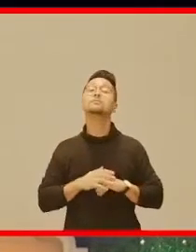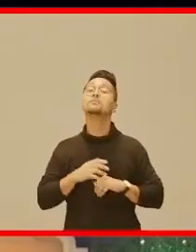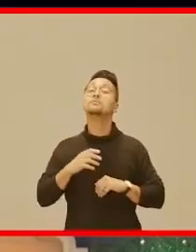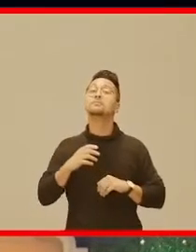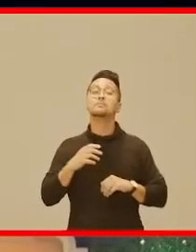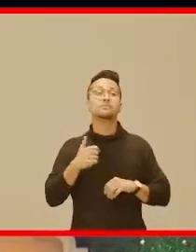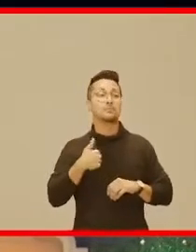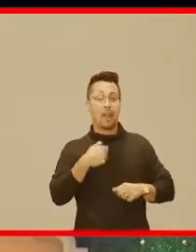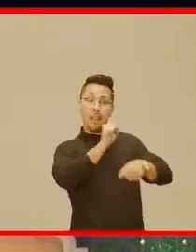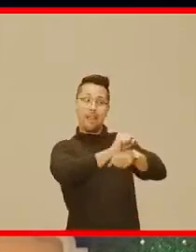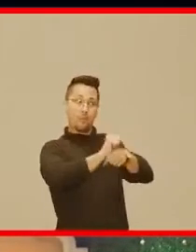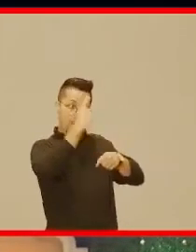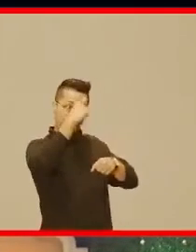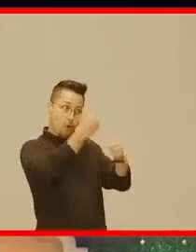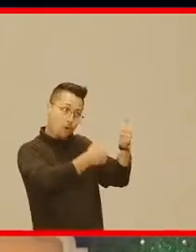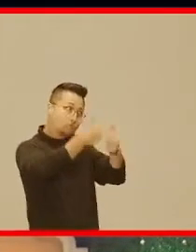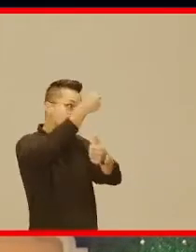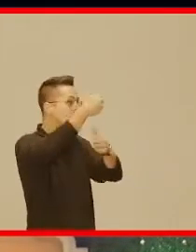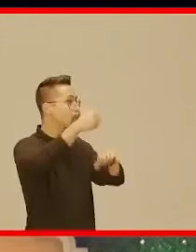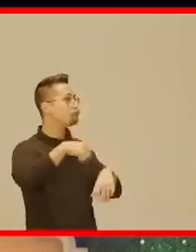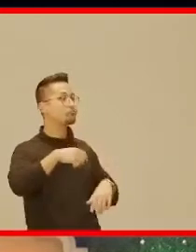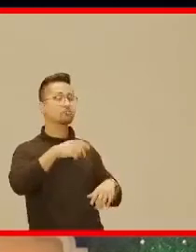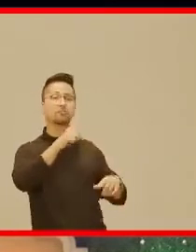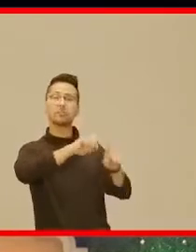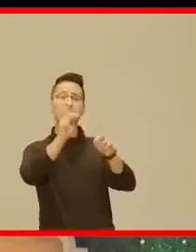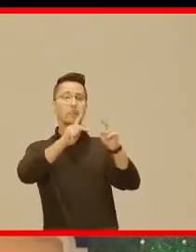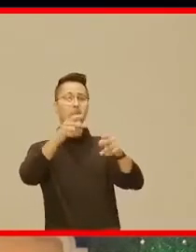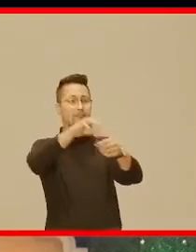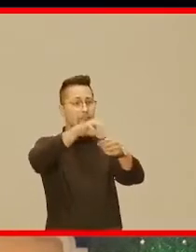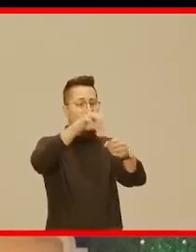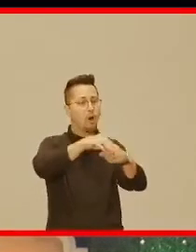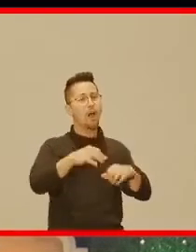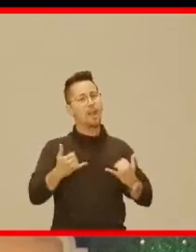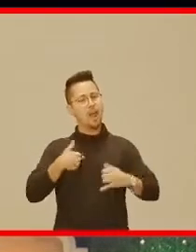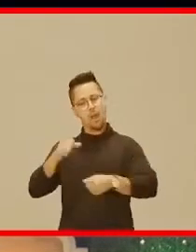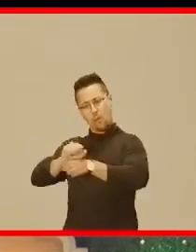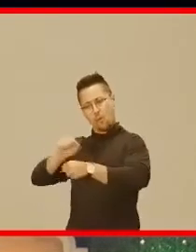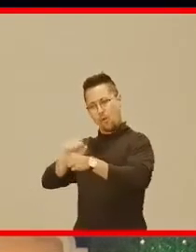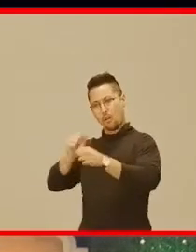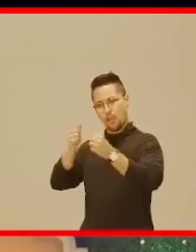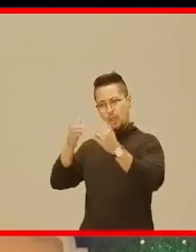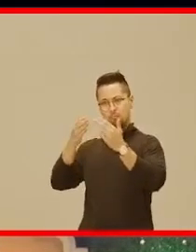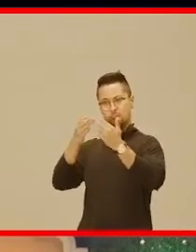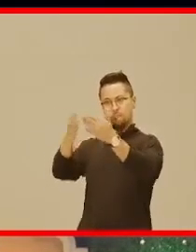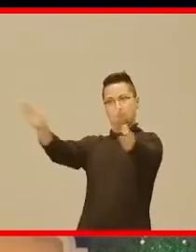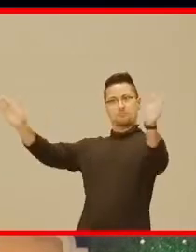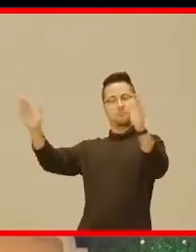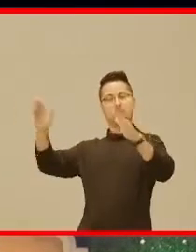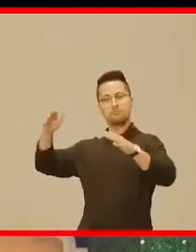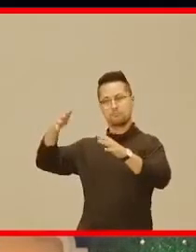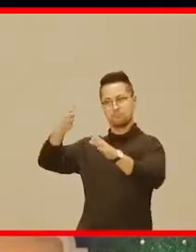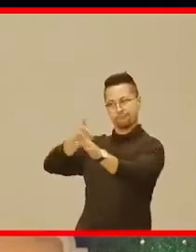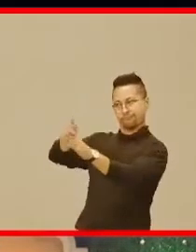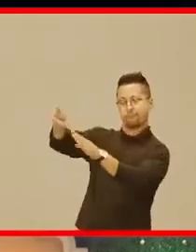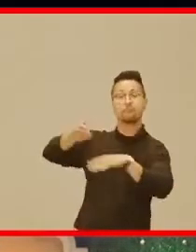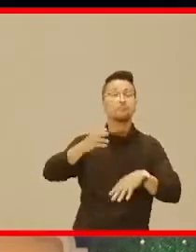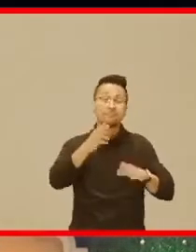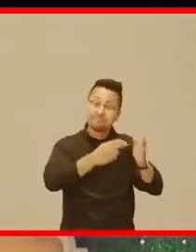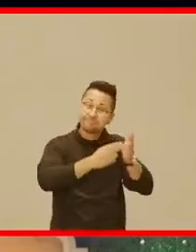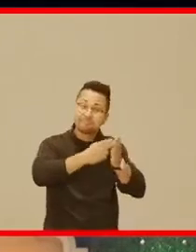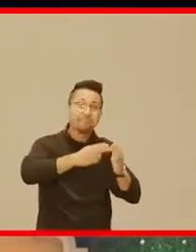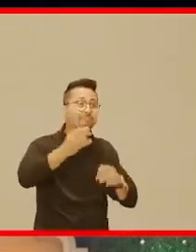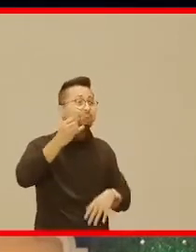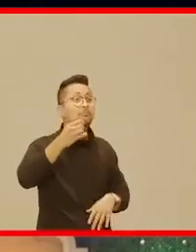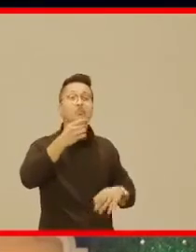elected officials. I worked Yep. in a lobbying firm. Now I'm in the public sphere. And I promise you, if you go to one of these